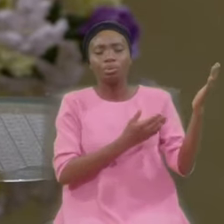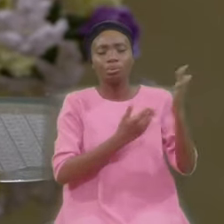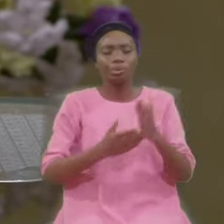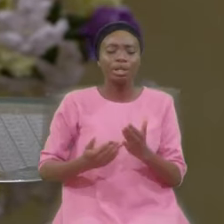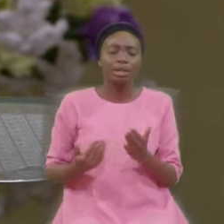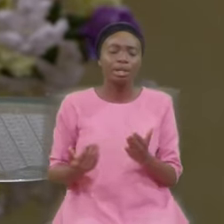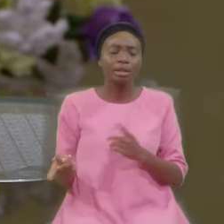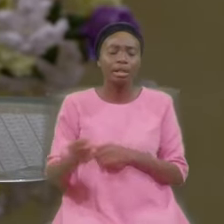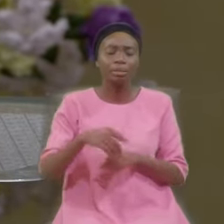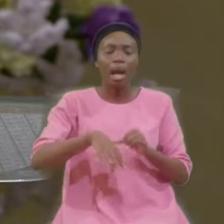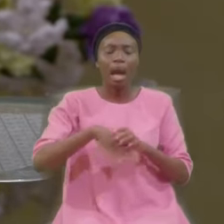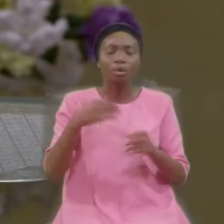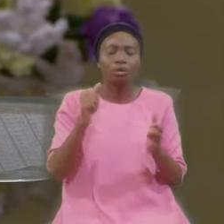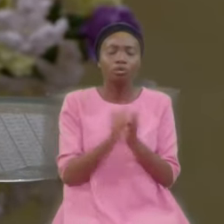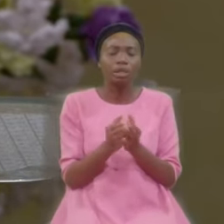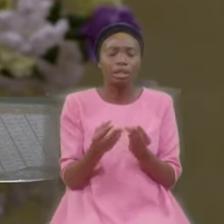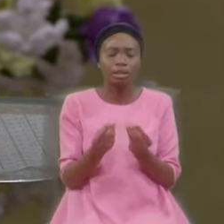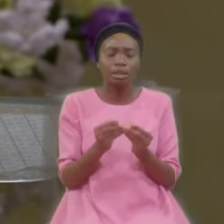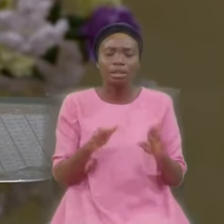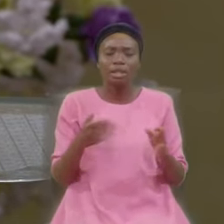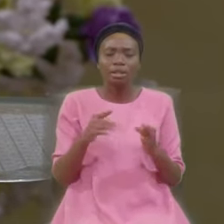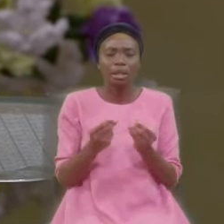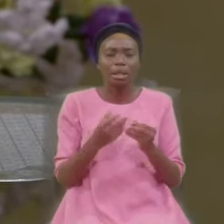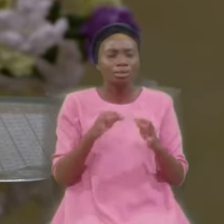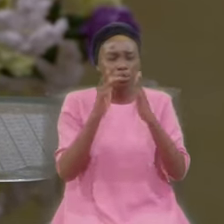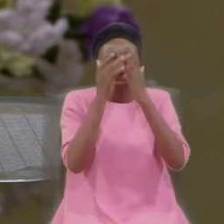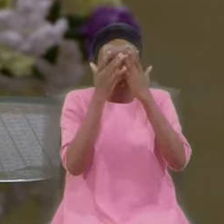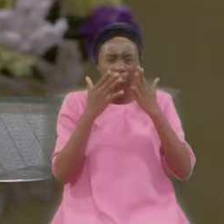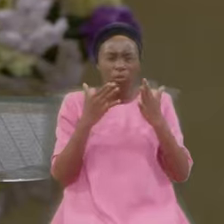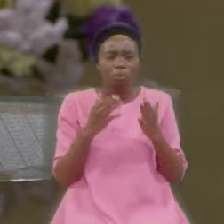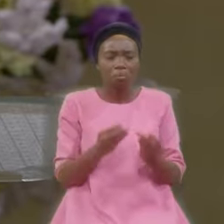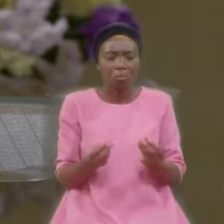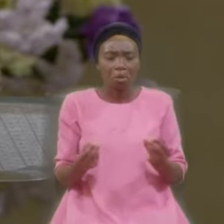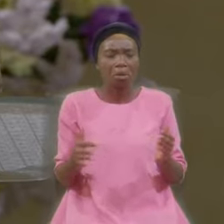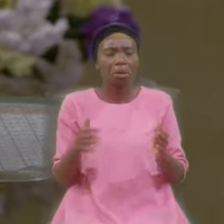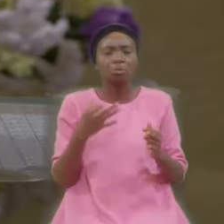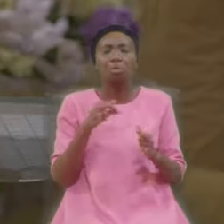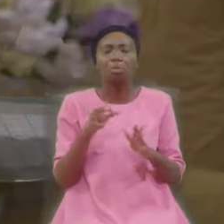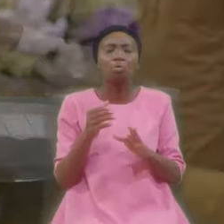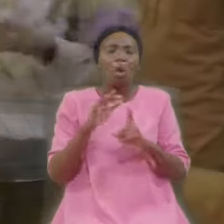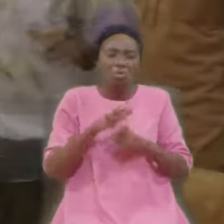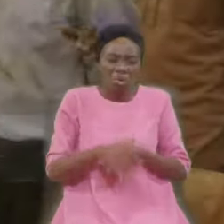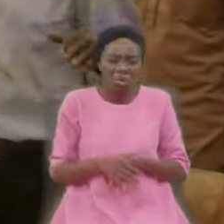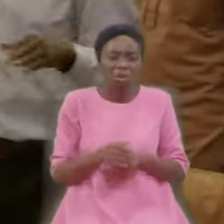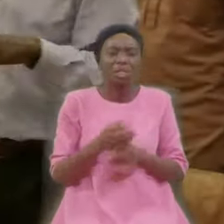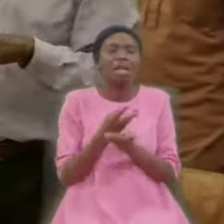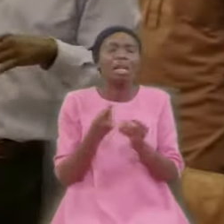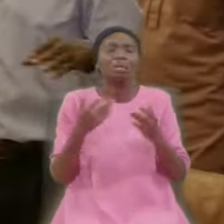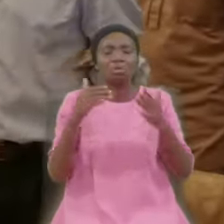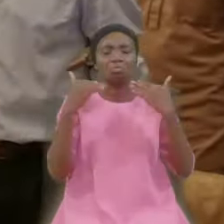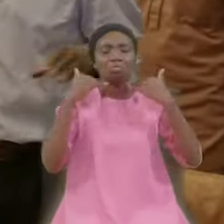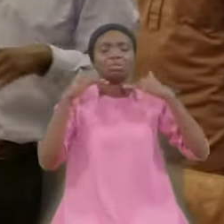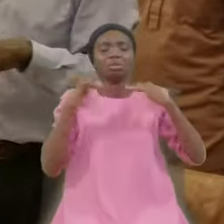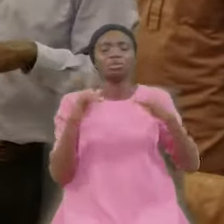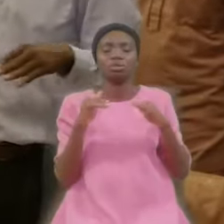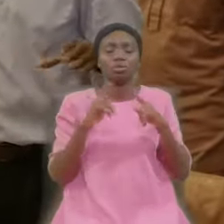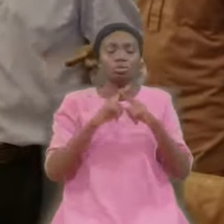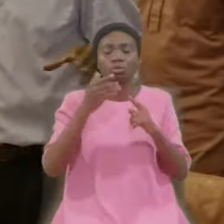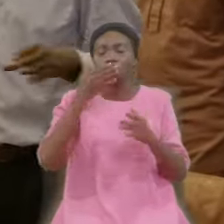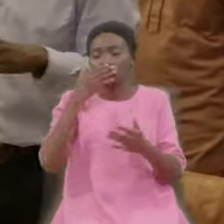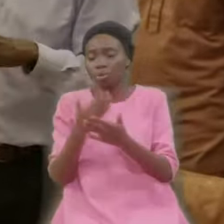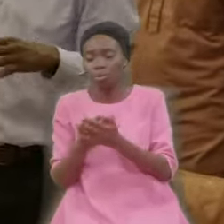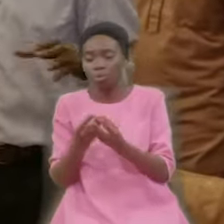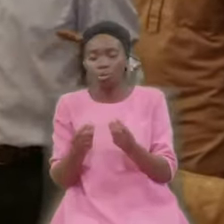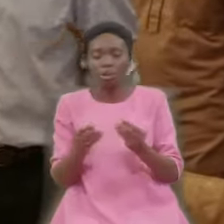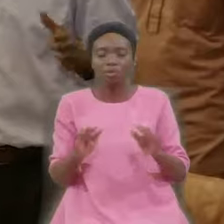up out of that land, the land of sorrow, the land of oppression, the land of limitation, unto a good land.